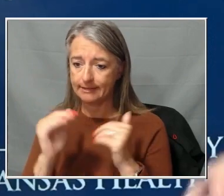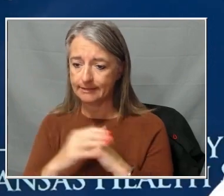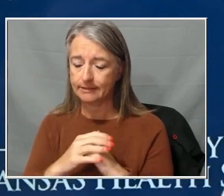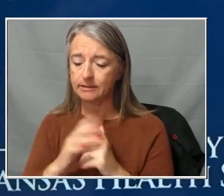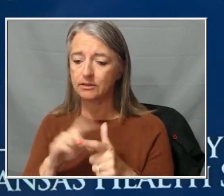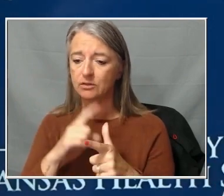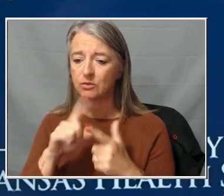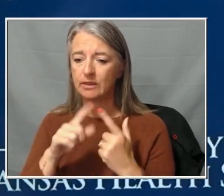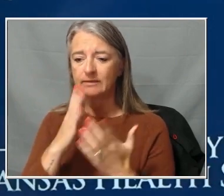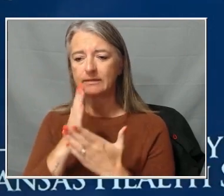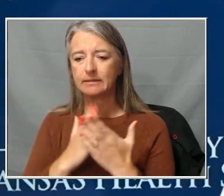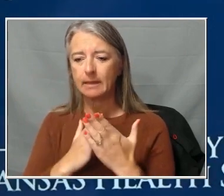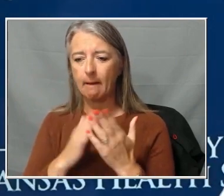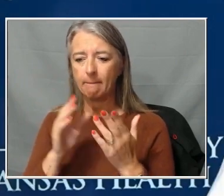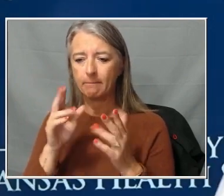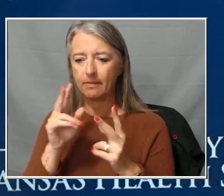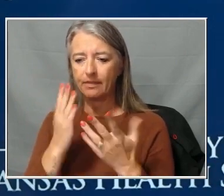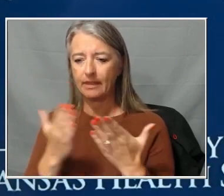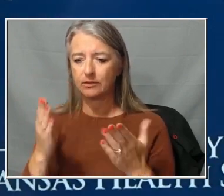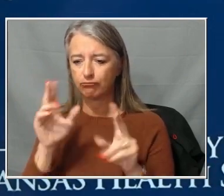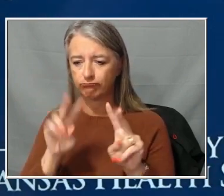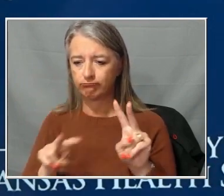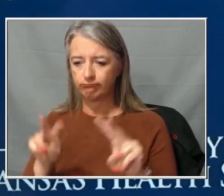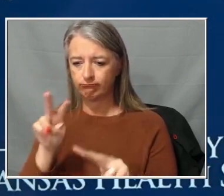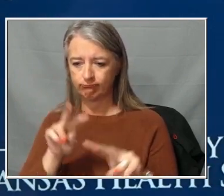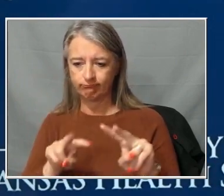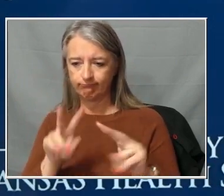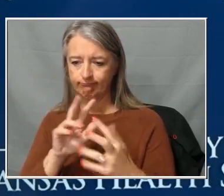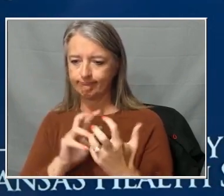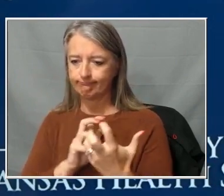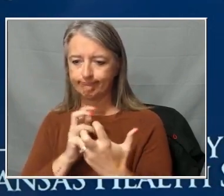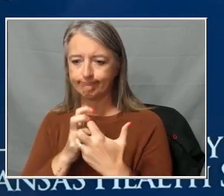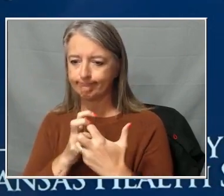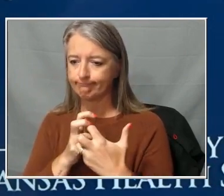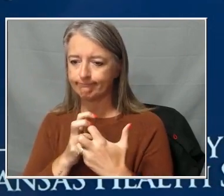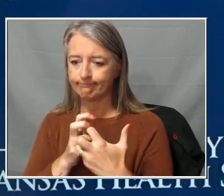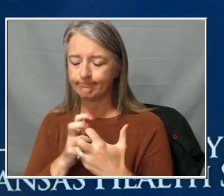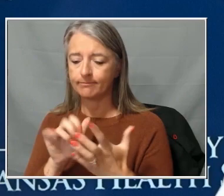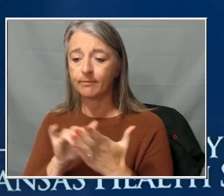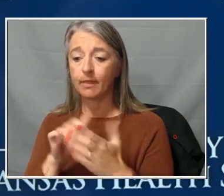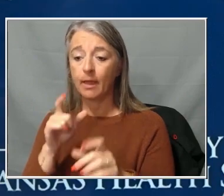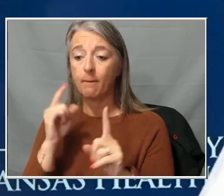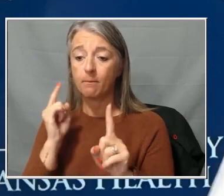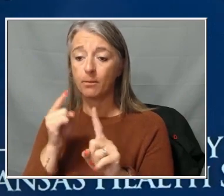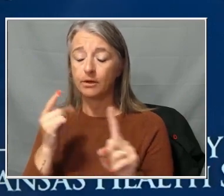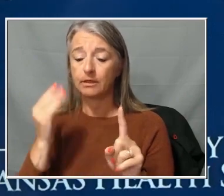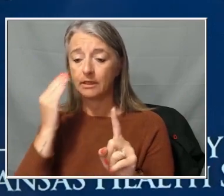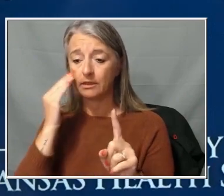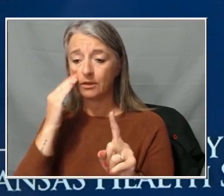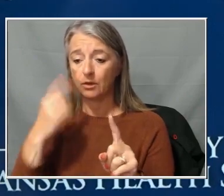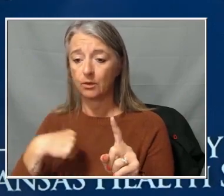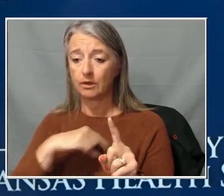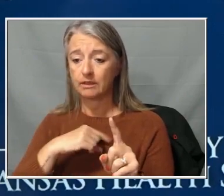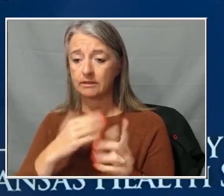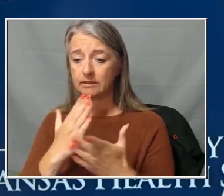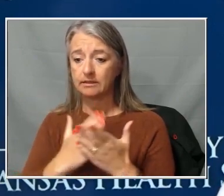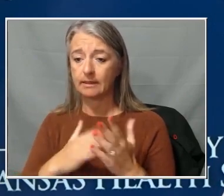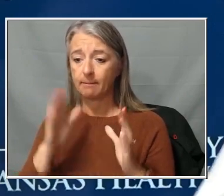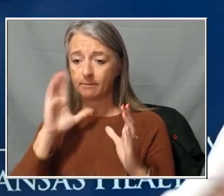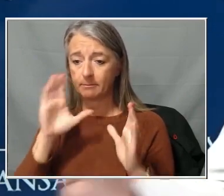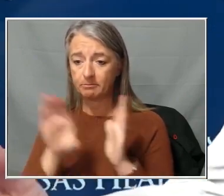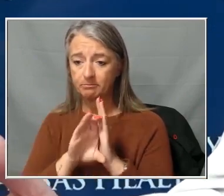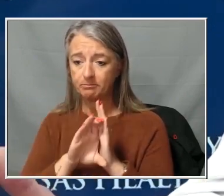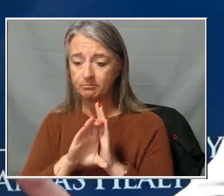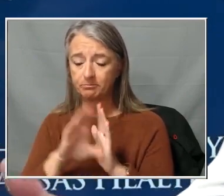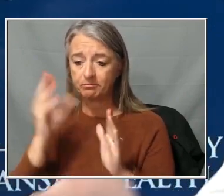certain patterns we're looking for, and hers just really didn't match the patterns. And at that point, I knew that we would have to get some neuroimaging done. And